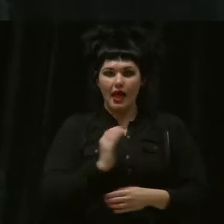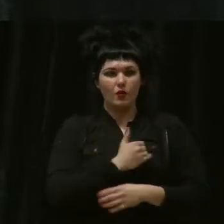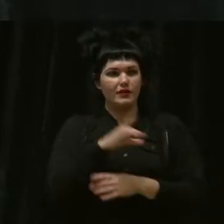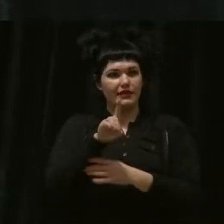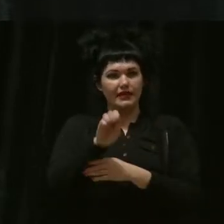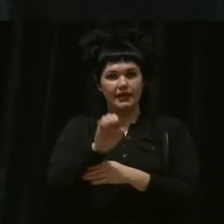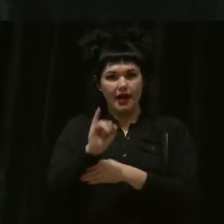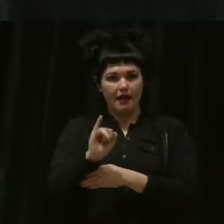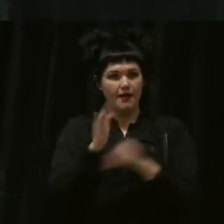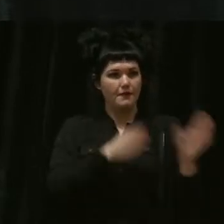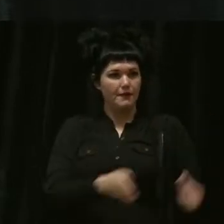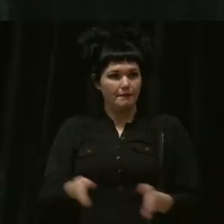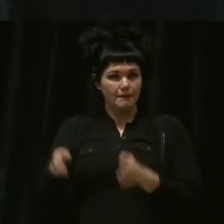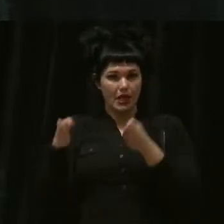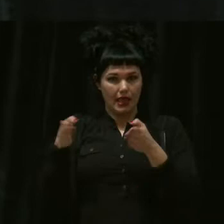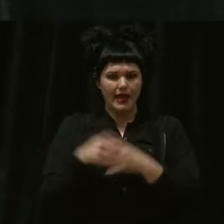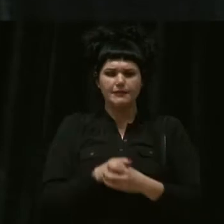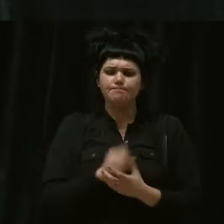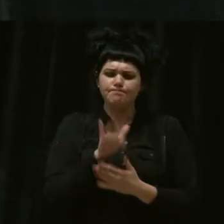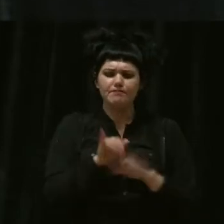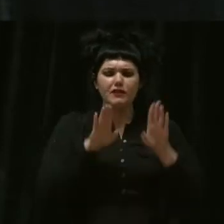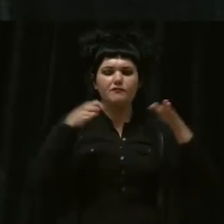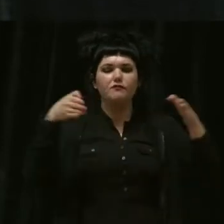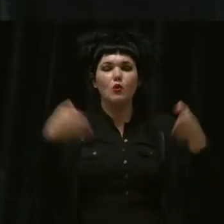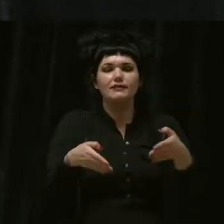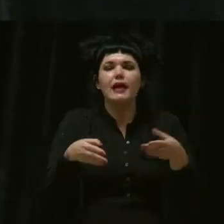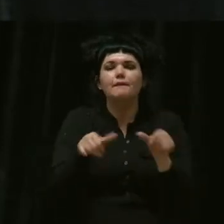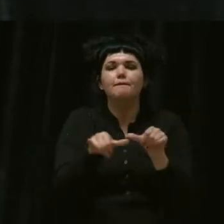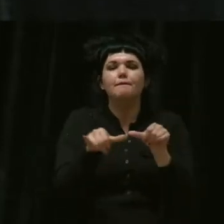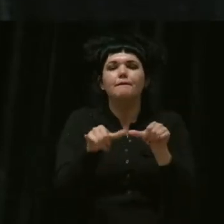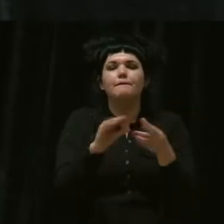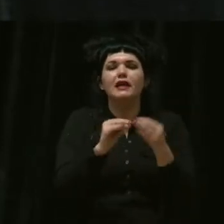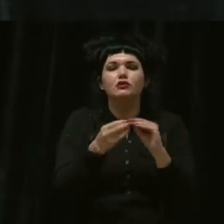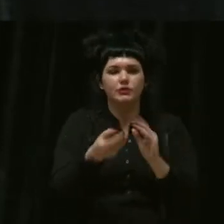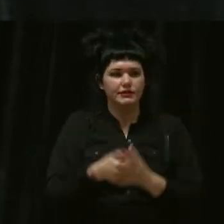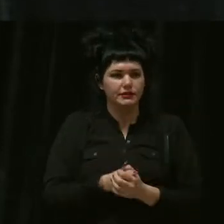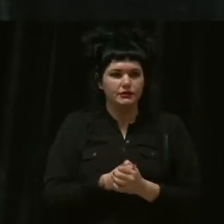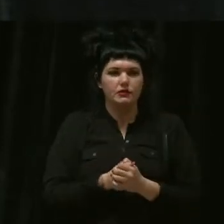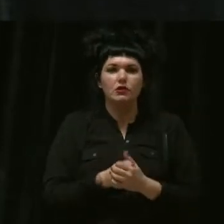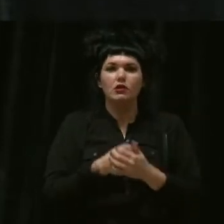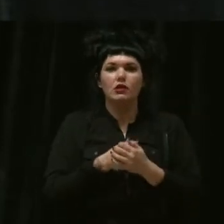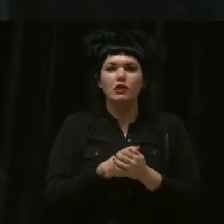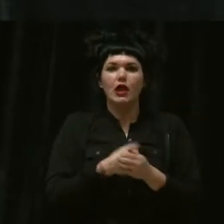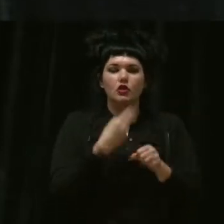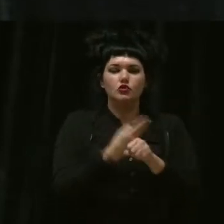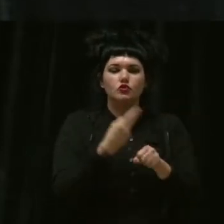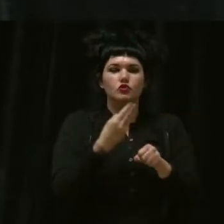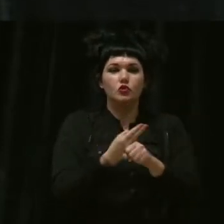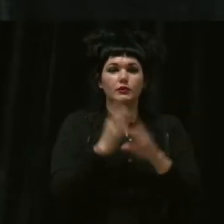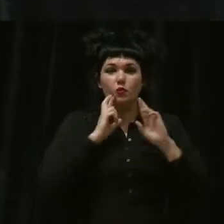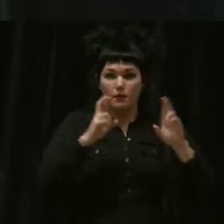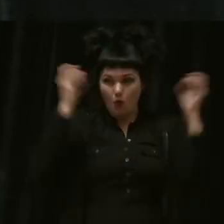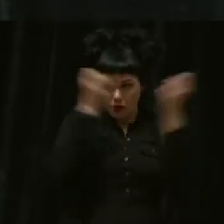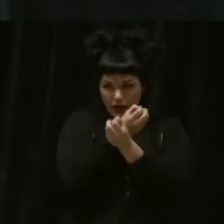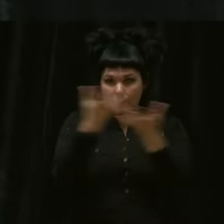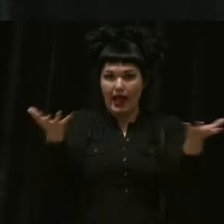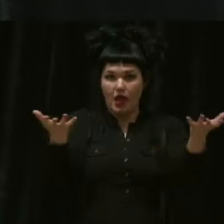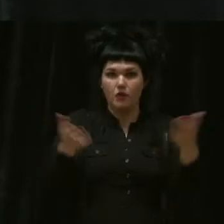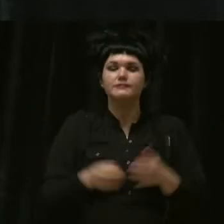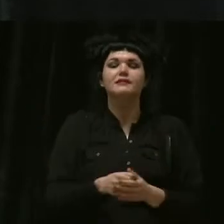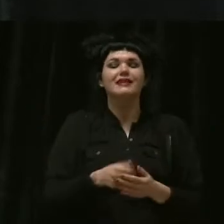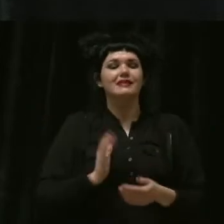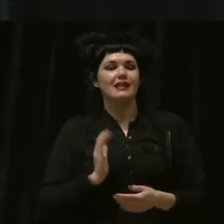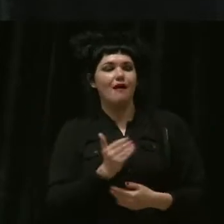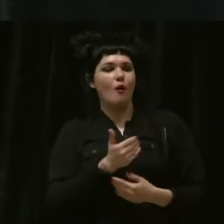Our DEI plan is one that is focused on metrics and using reporting out as a form of